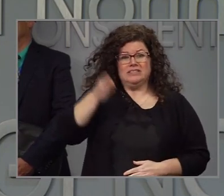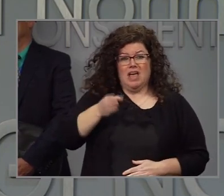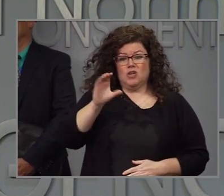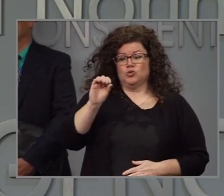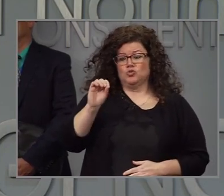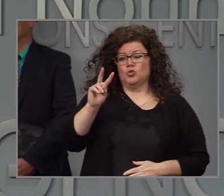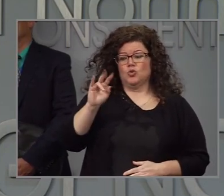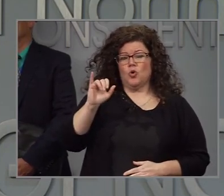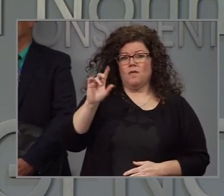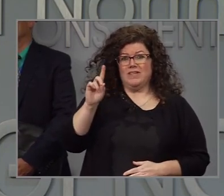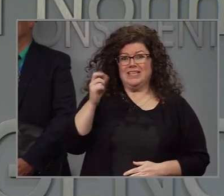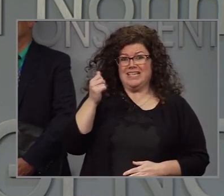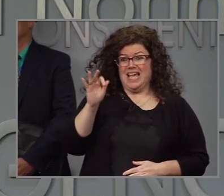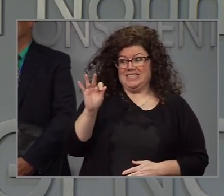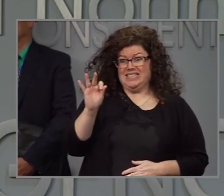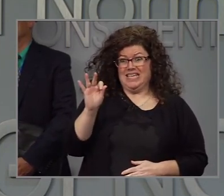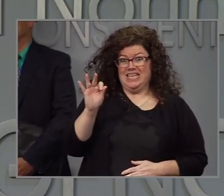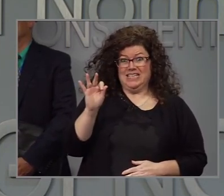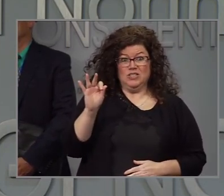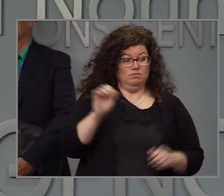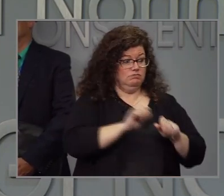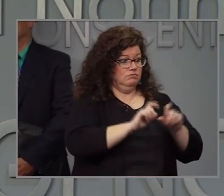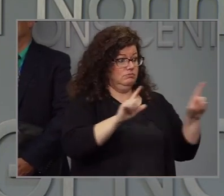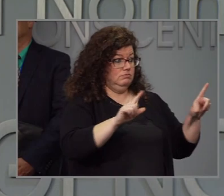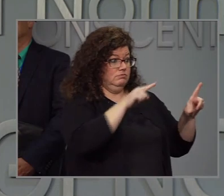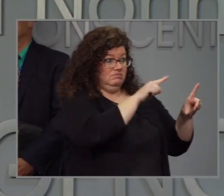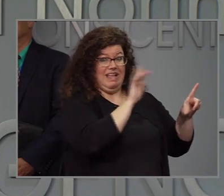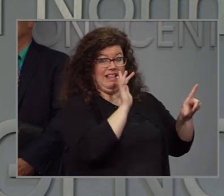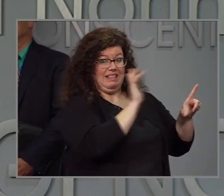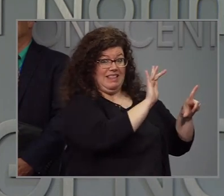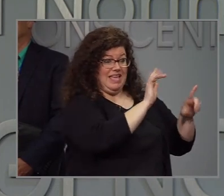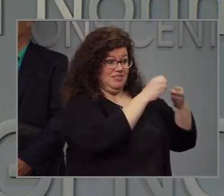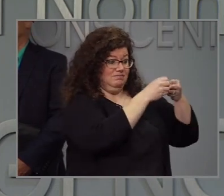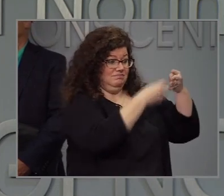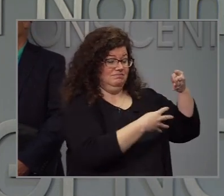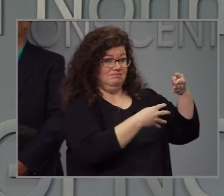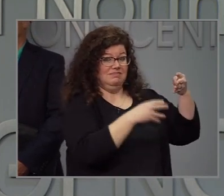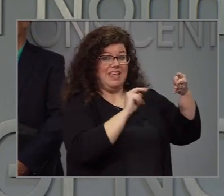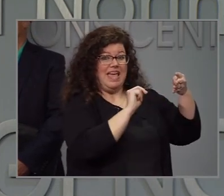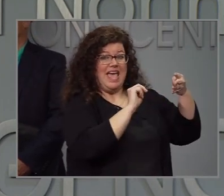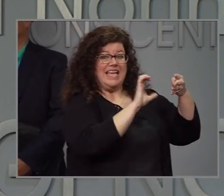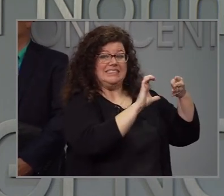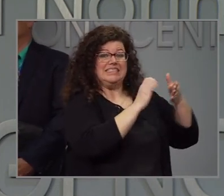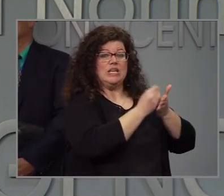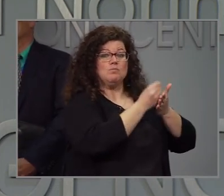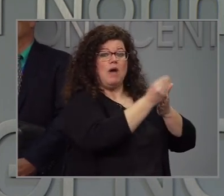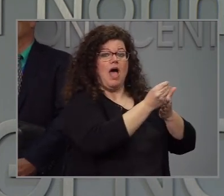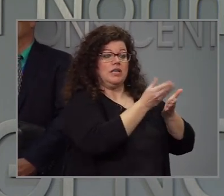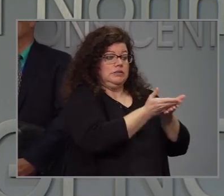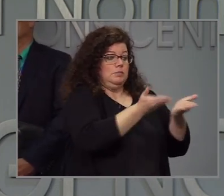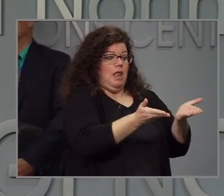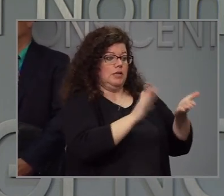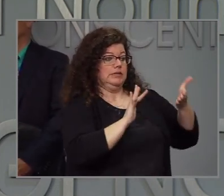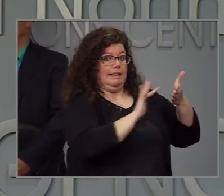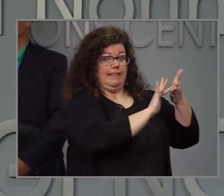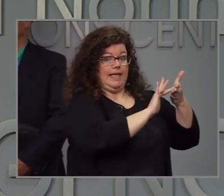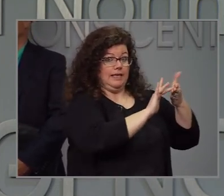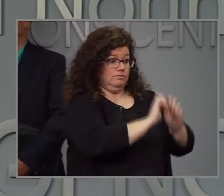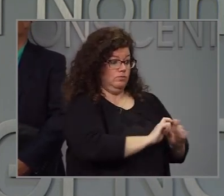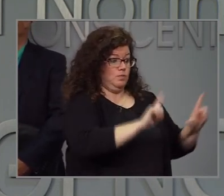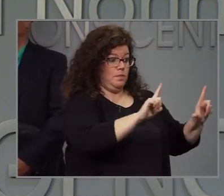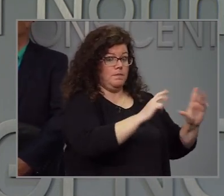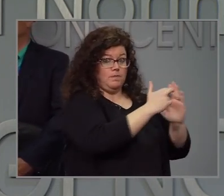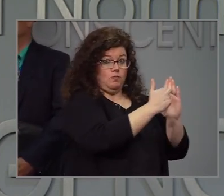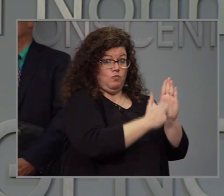nc.gov/COVID-19 and click on the link that says NC is buying critical supplies. Once you register with